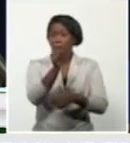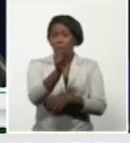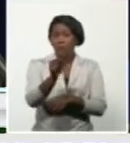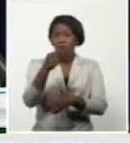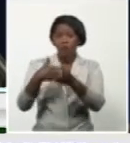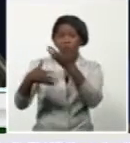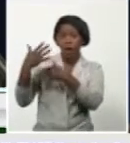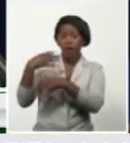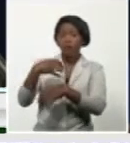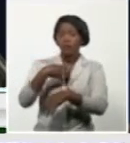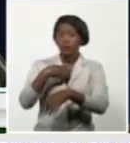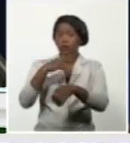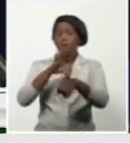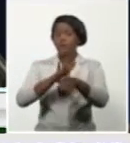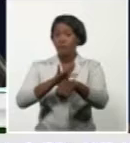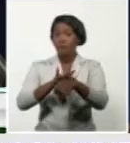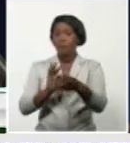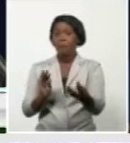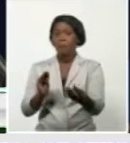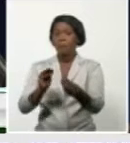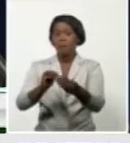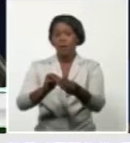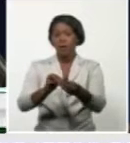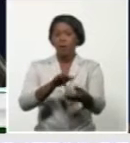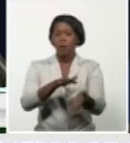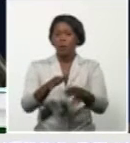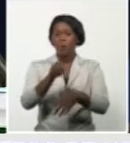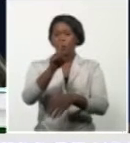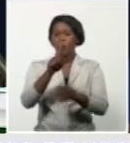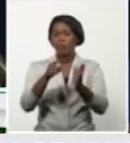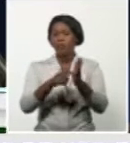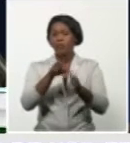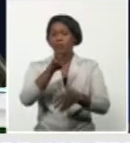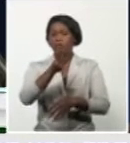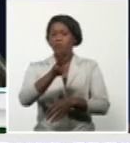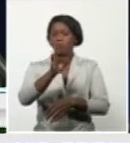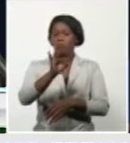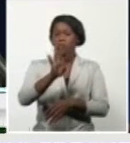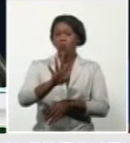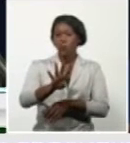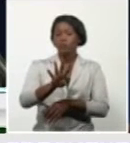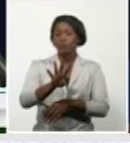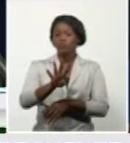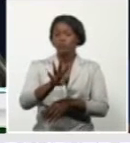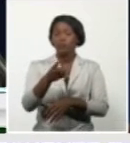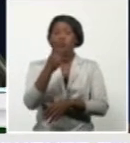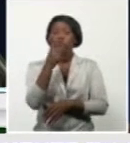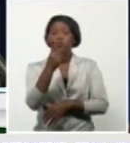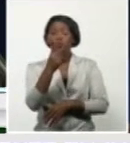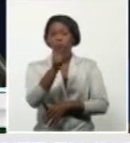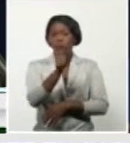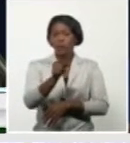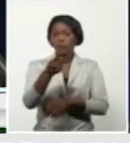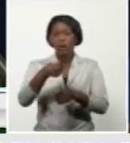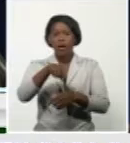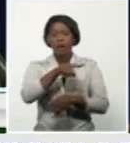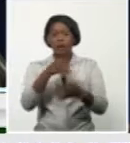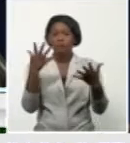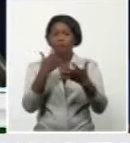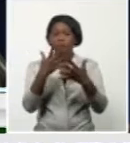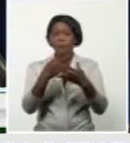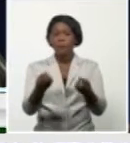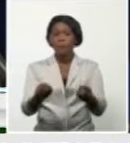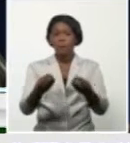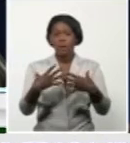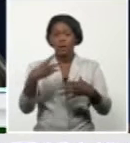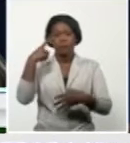has been a previously confirmed positive case. All told, they are